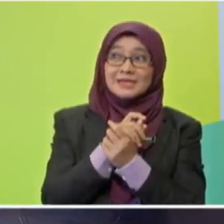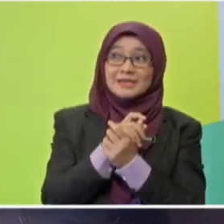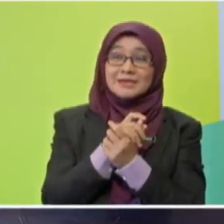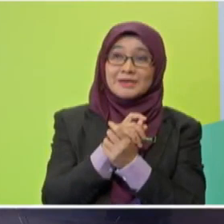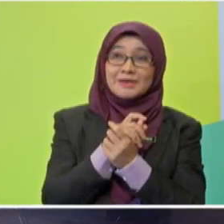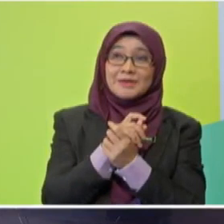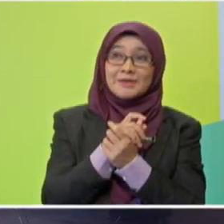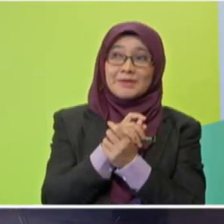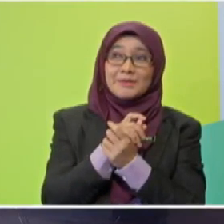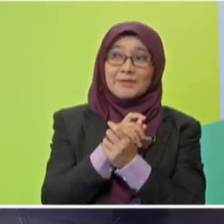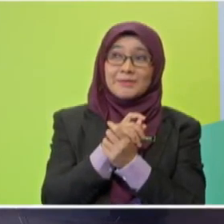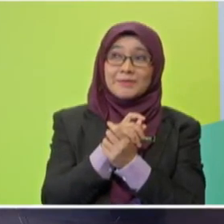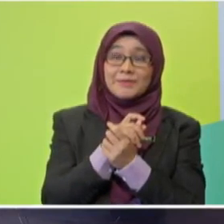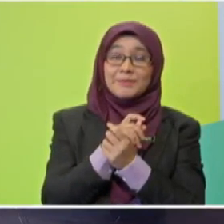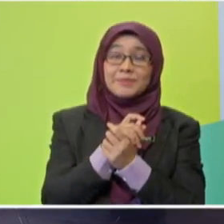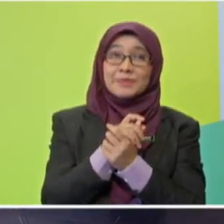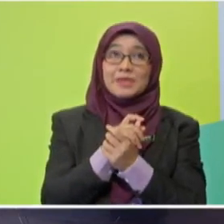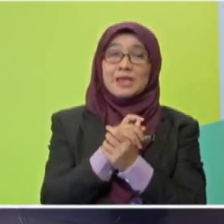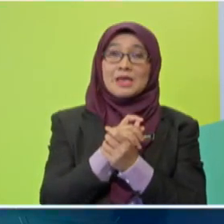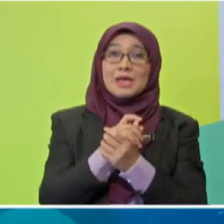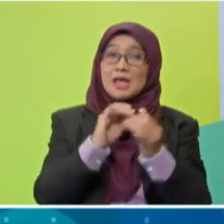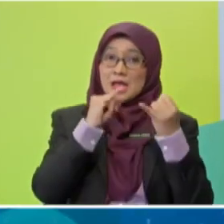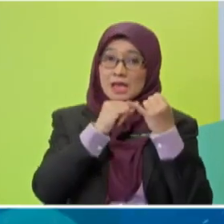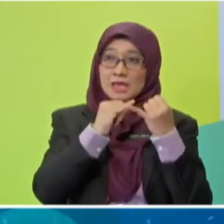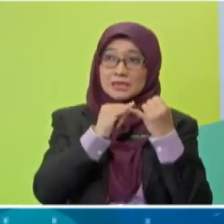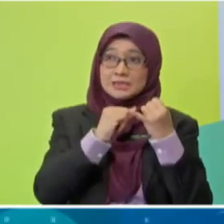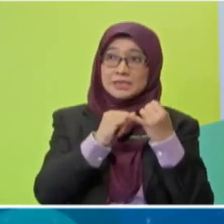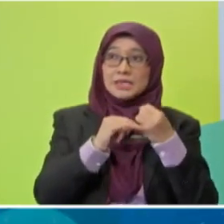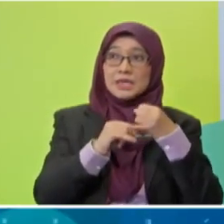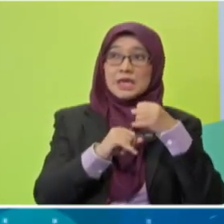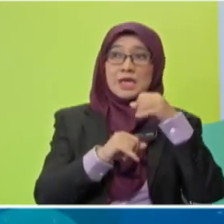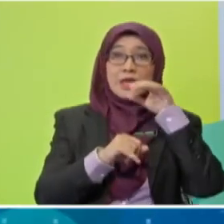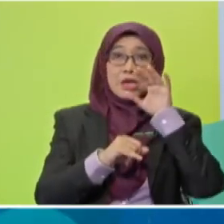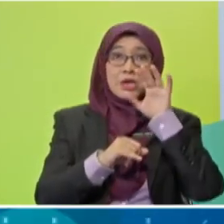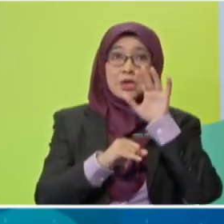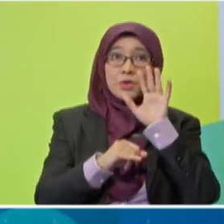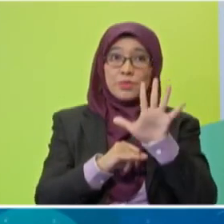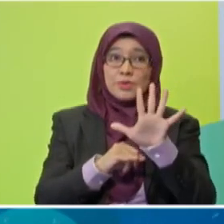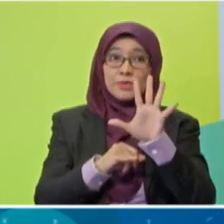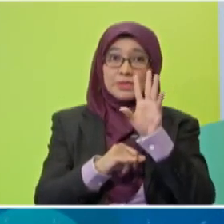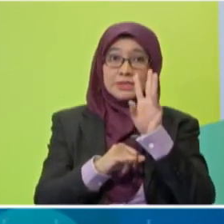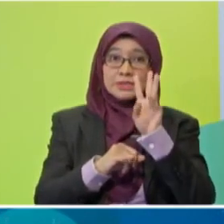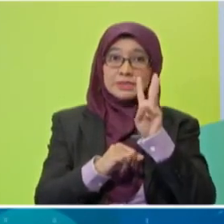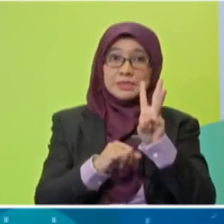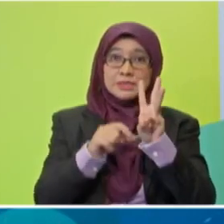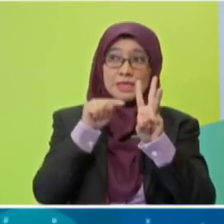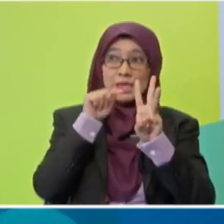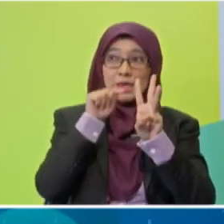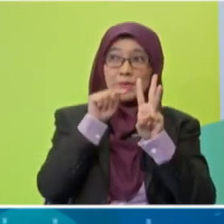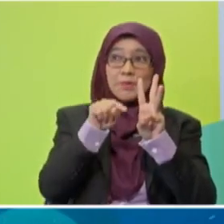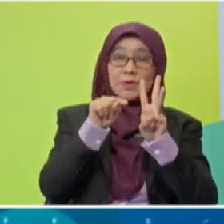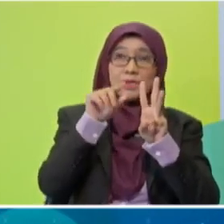Yeah. One Let last them question, try. Okay. Which is 56.808 divided by 2.4. Okay, very quick one. Who's going to answer this